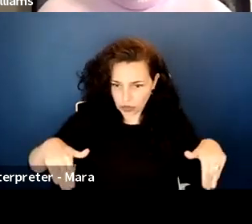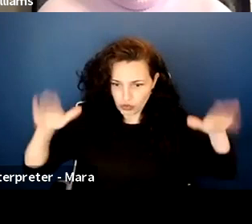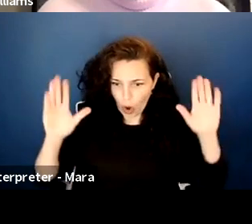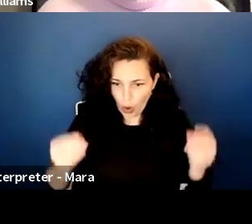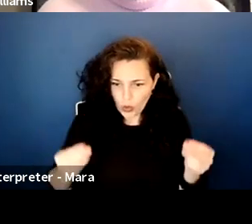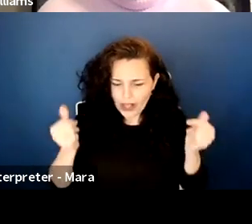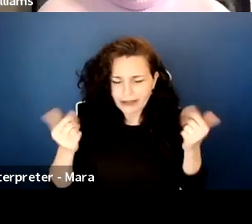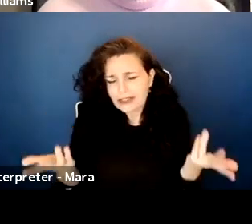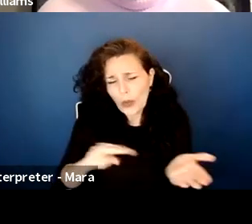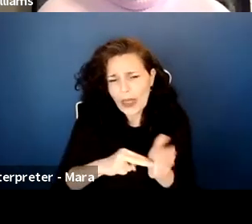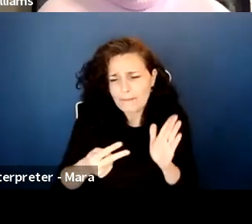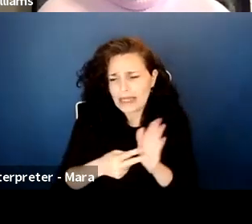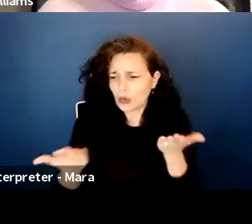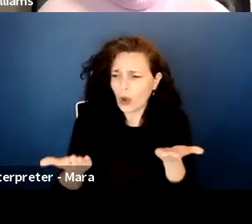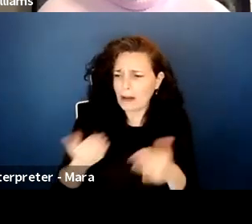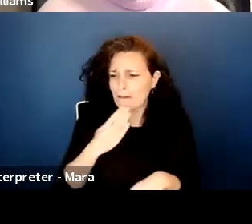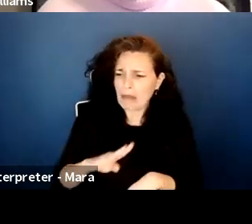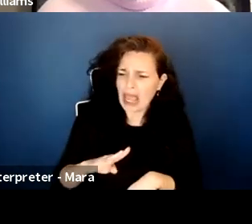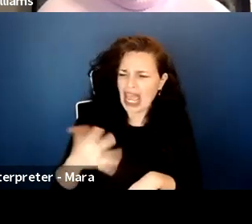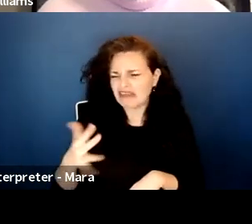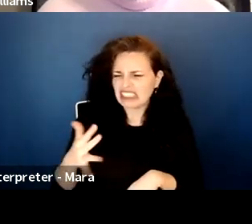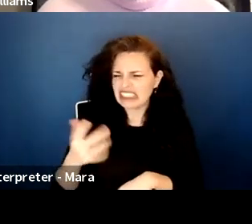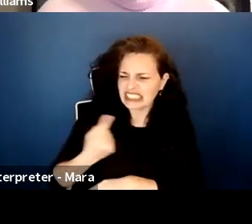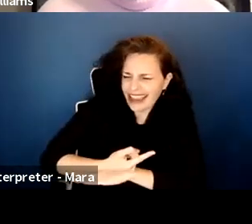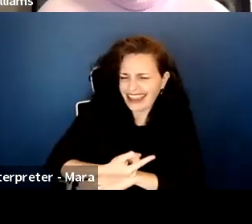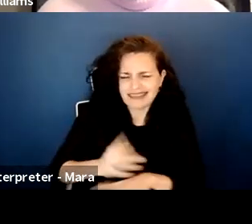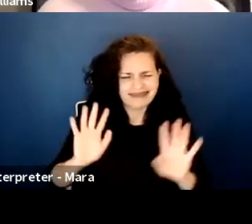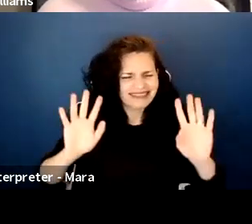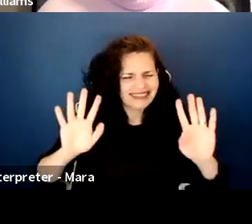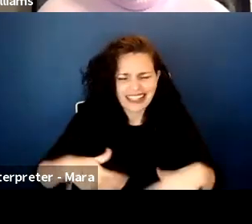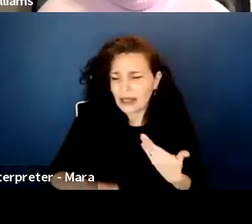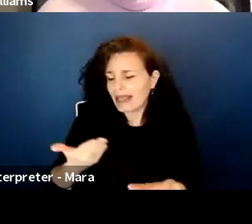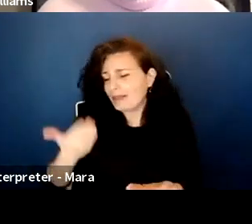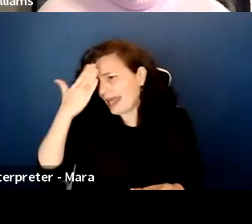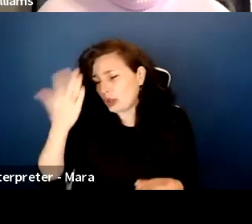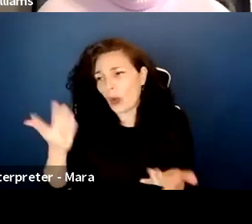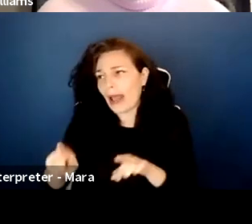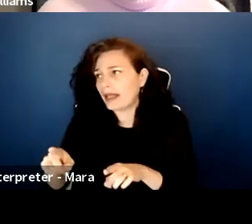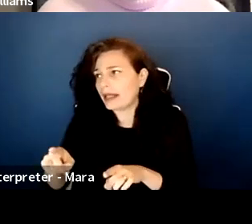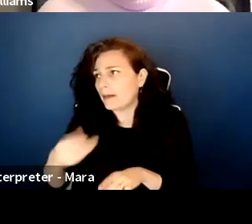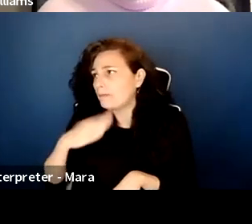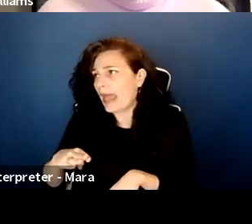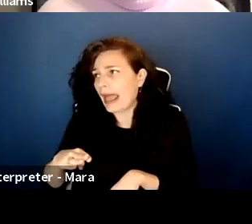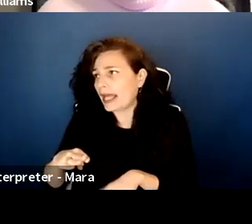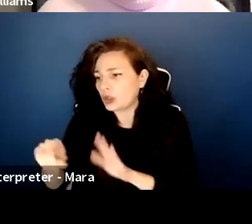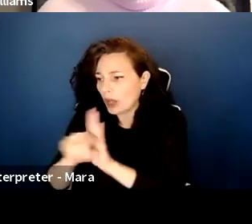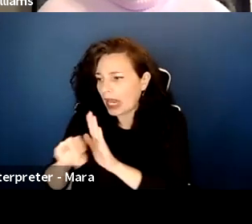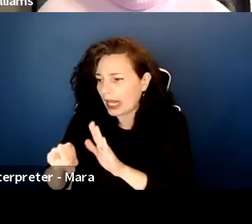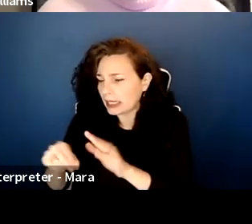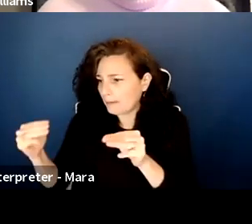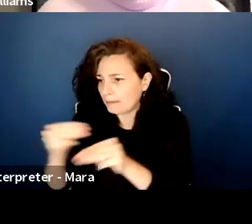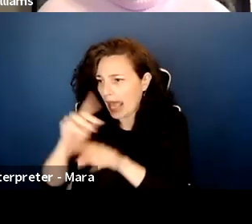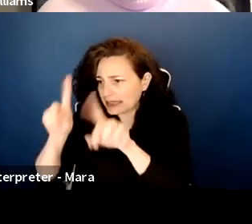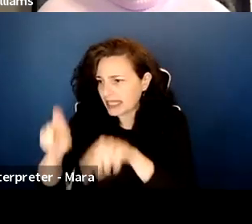one off day could be who knows what. They got a bad grade on their math test, and then they had to self-tape, and they